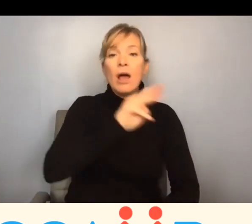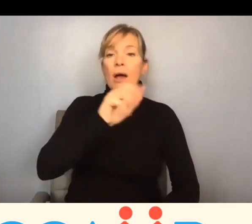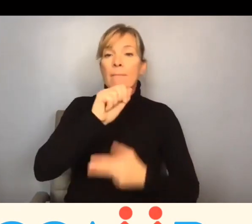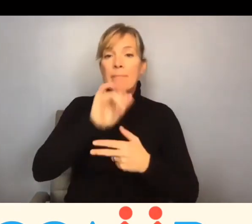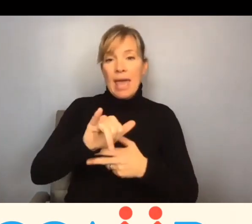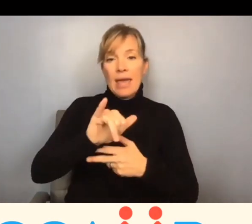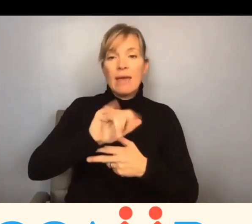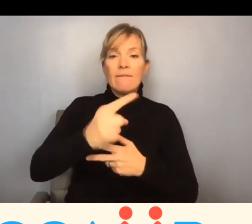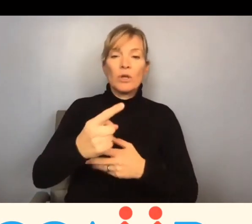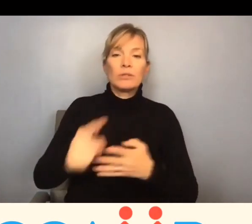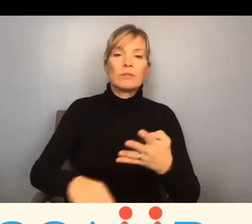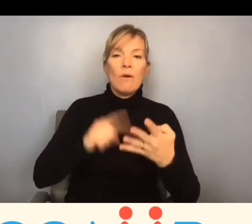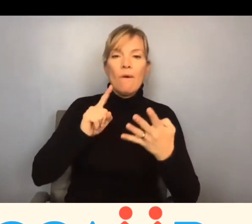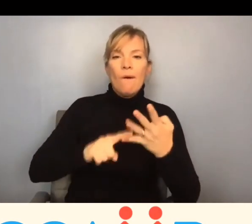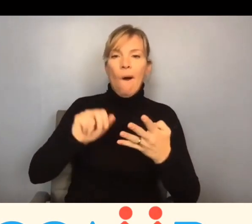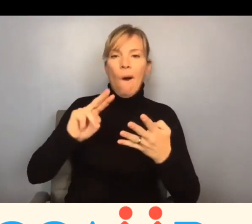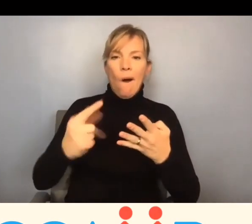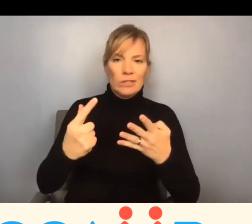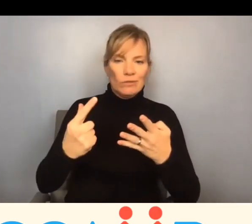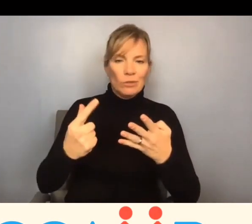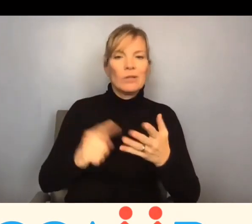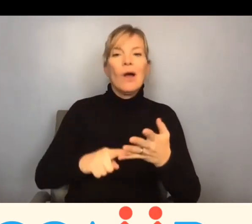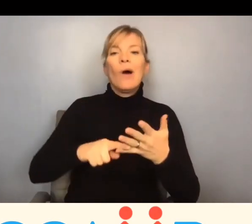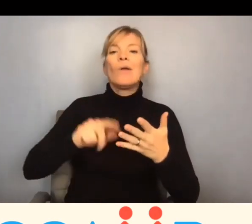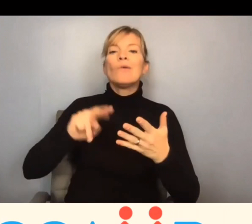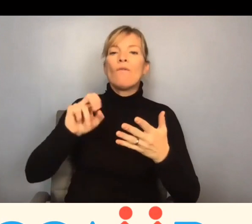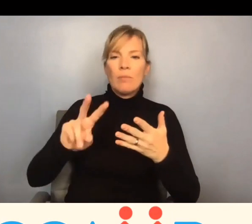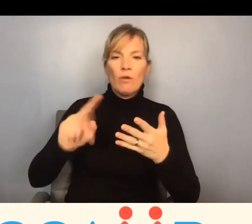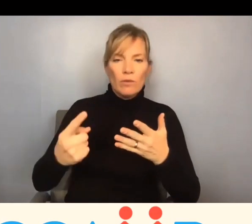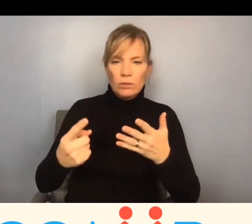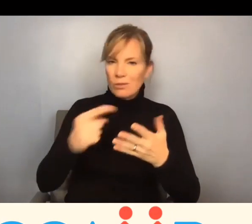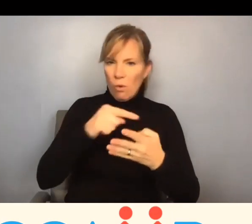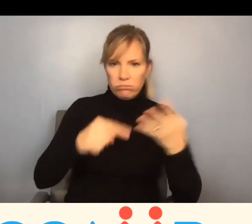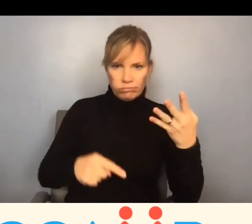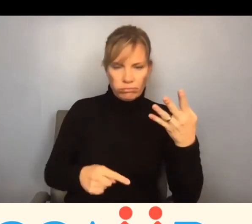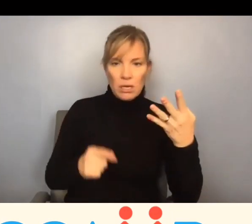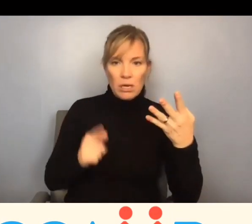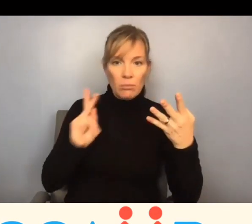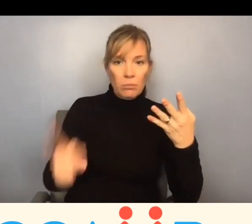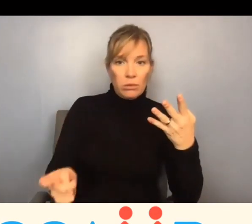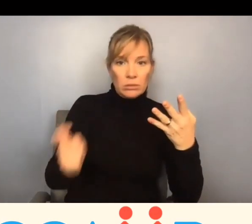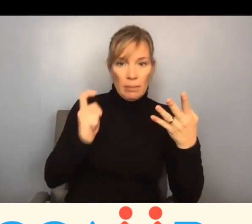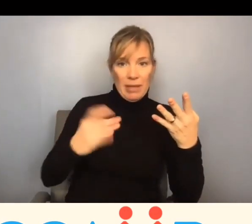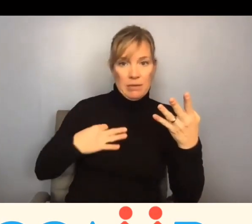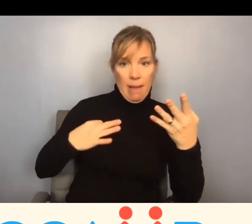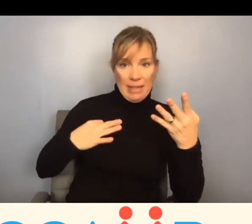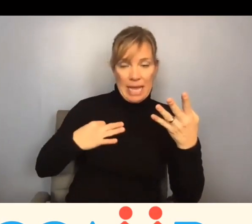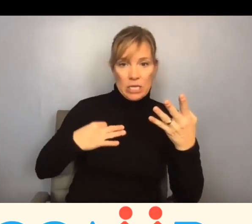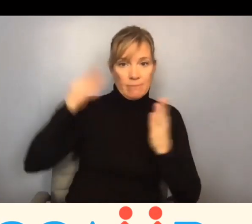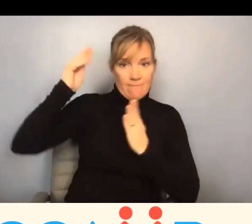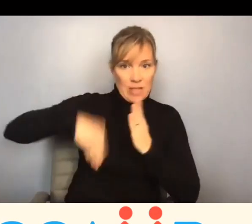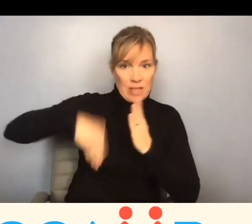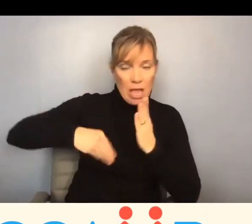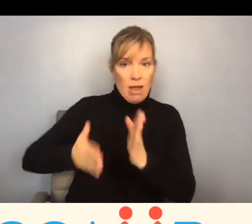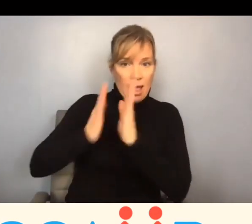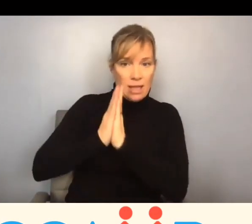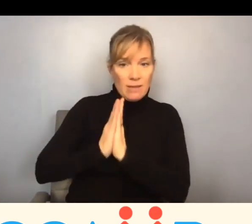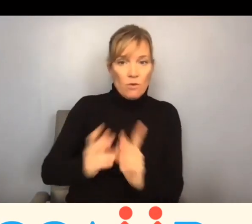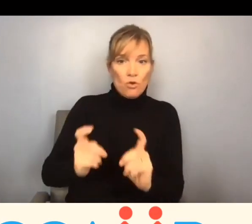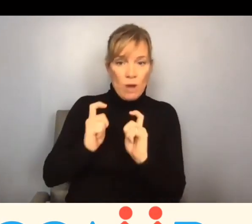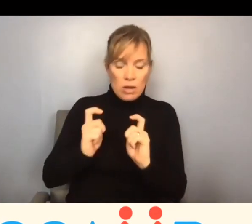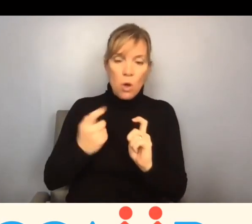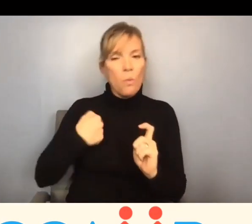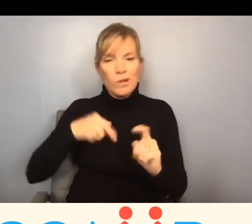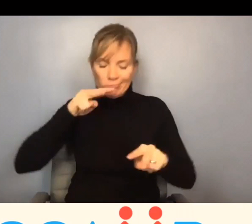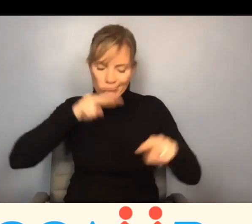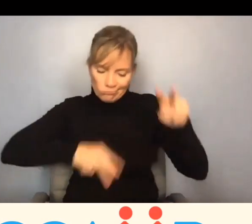1st, August 1st, and November 1st. So when people submit a grant application, and we